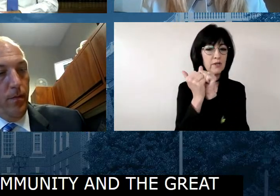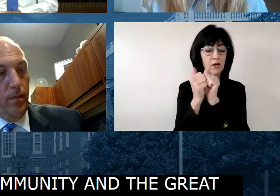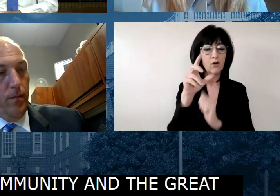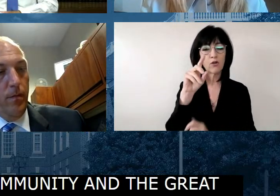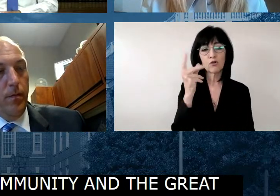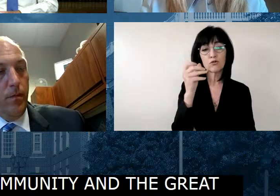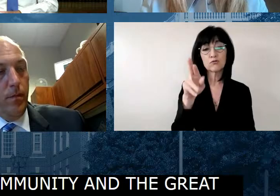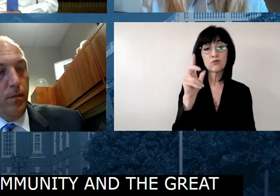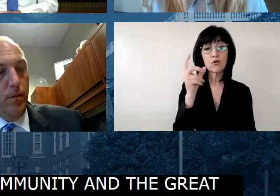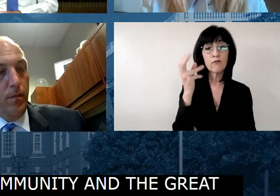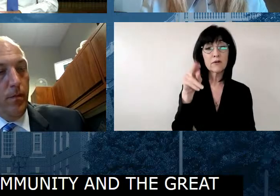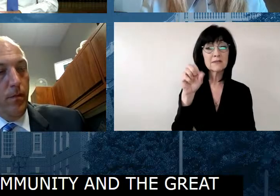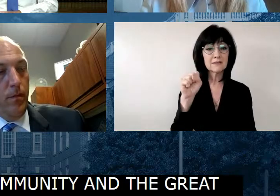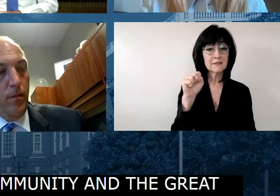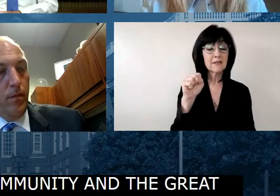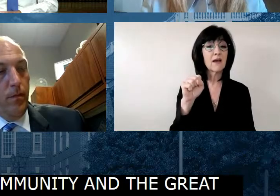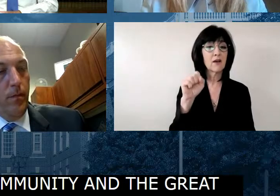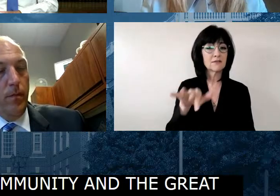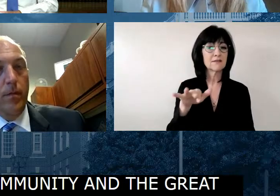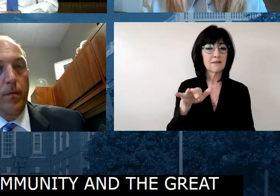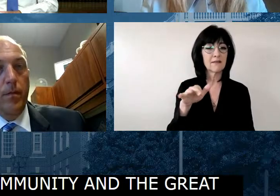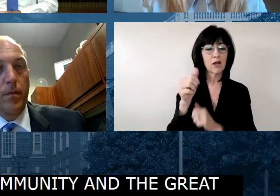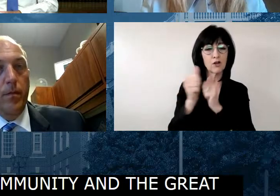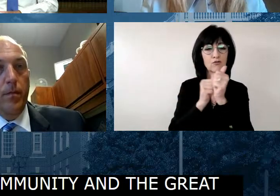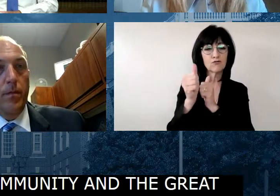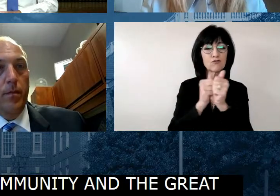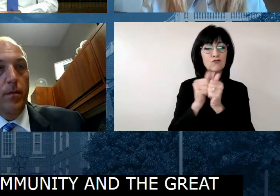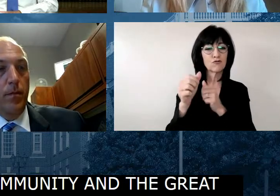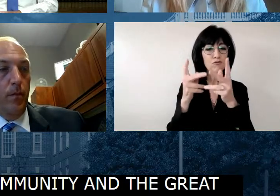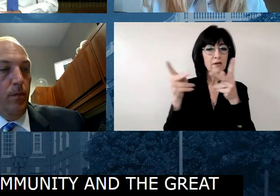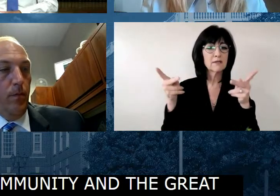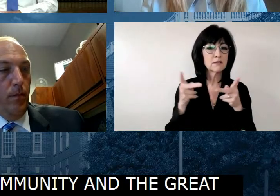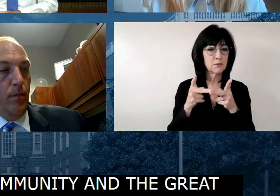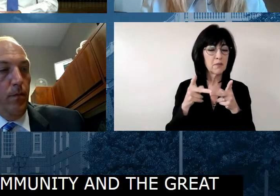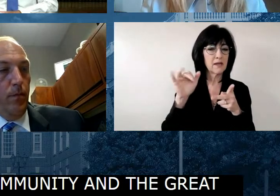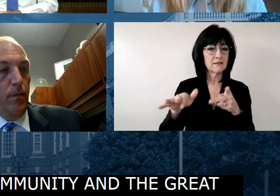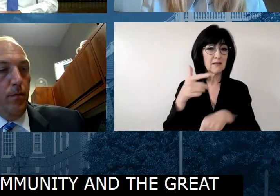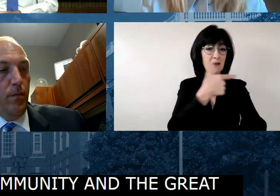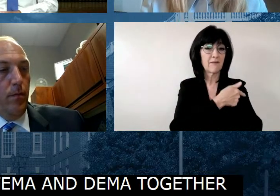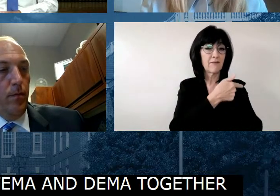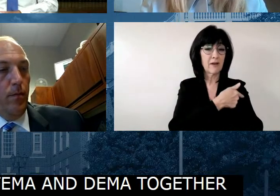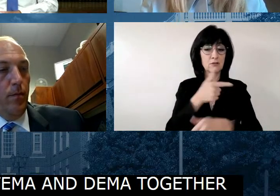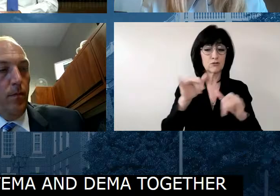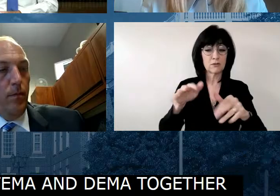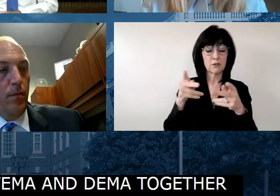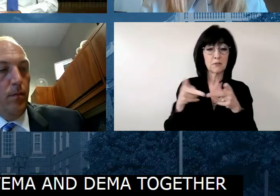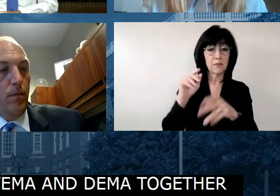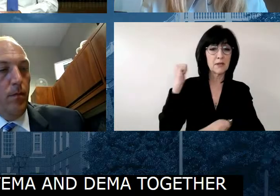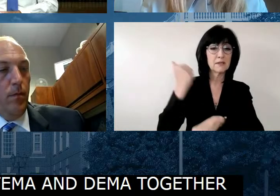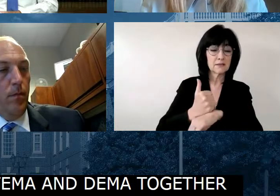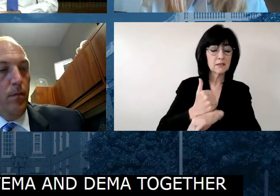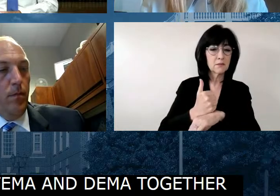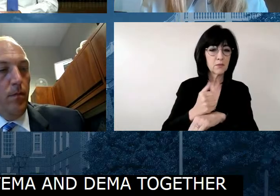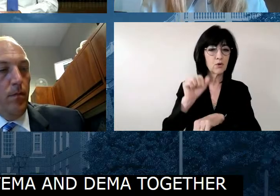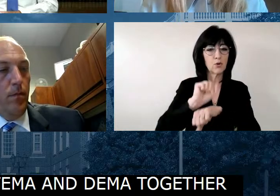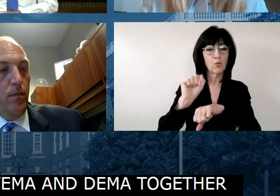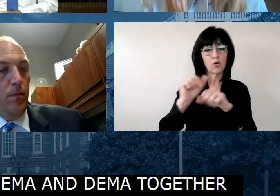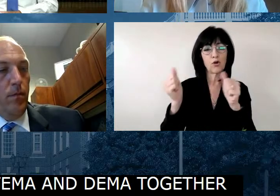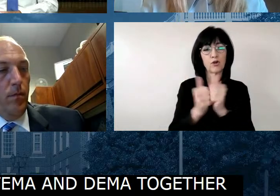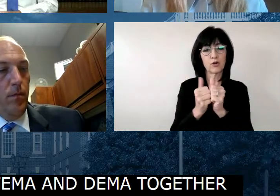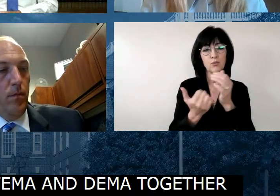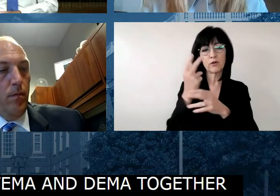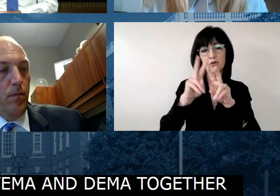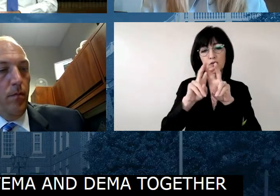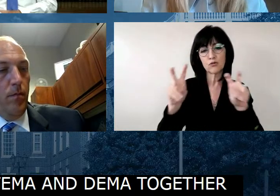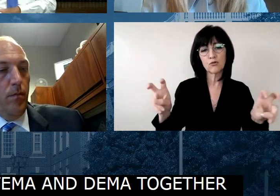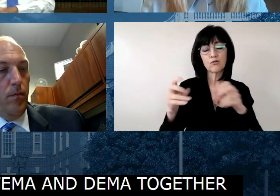the vaccination clinics that we've had there. Just a tremendous job on point. Working with Newcastle County and others to do